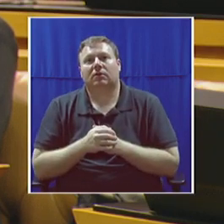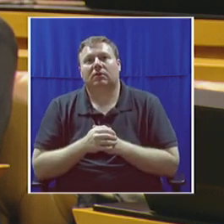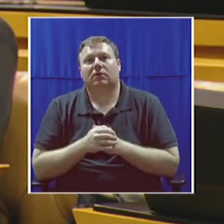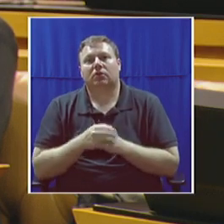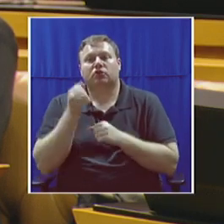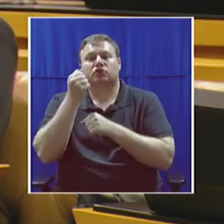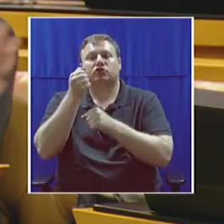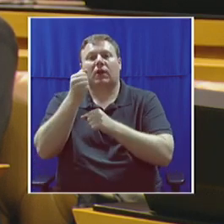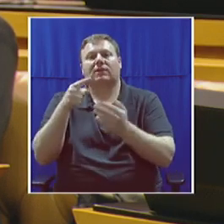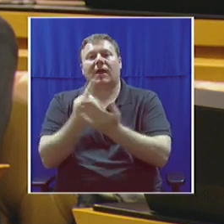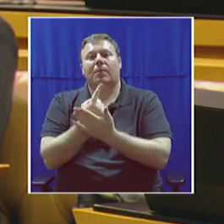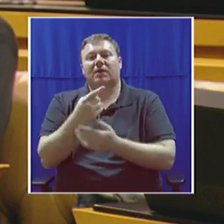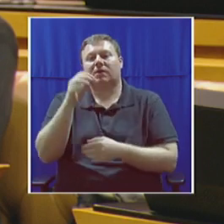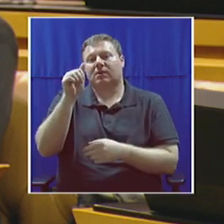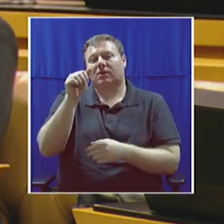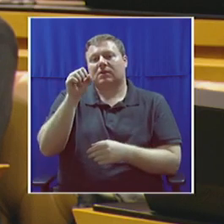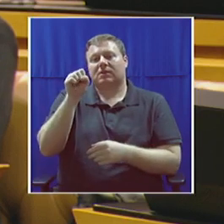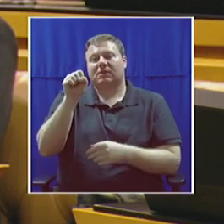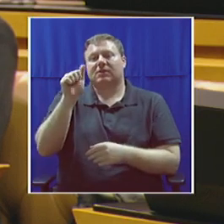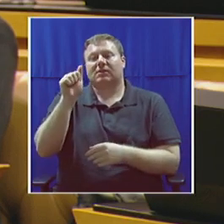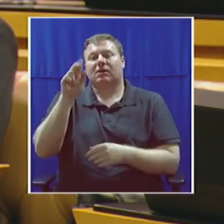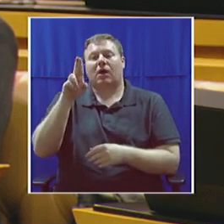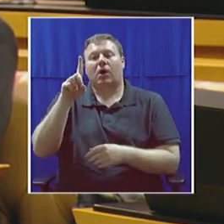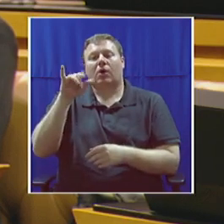Arabia so it has no impact at